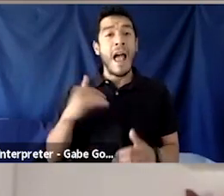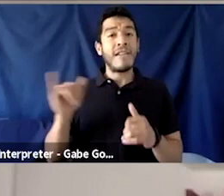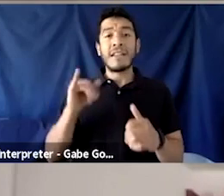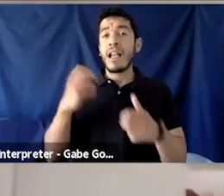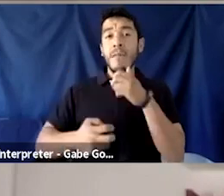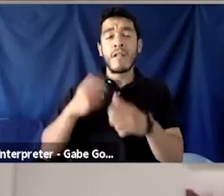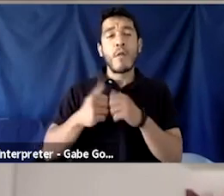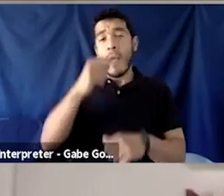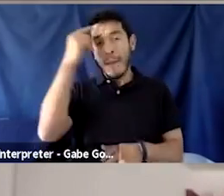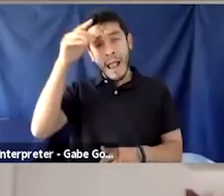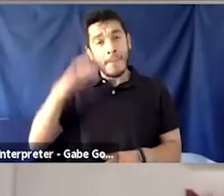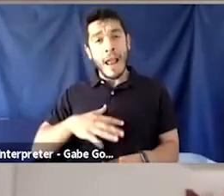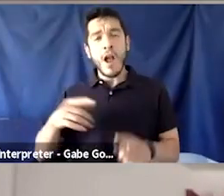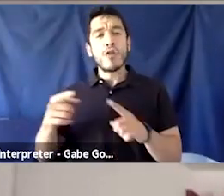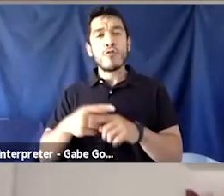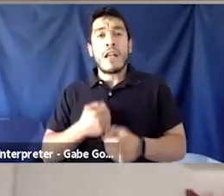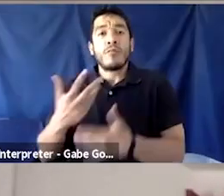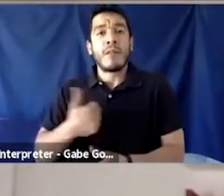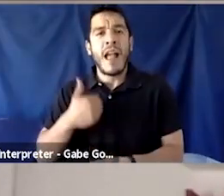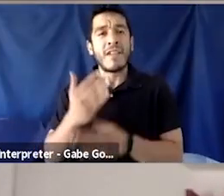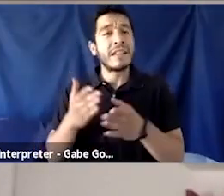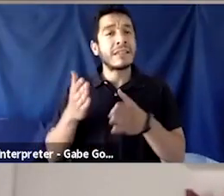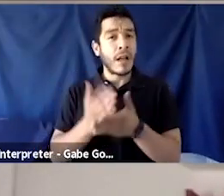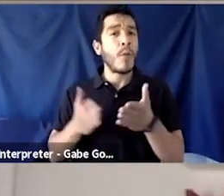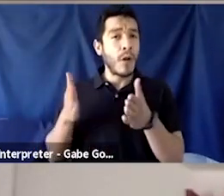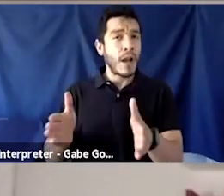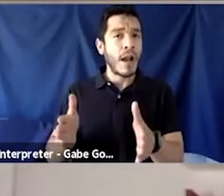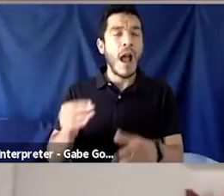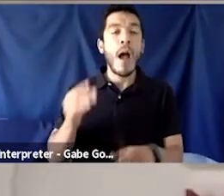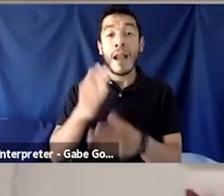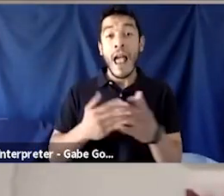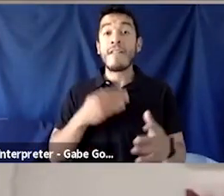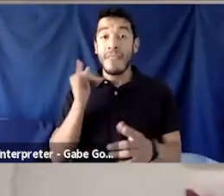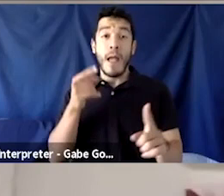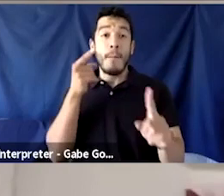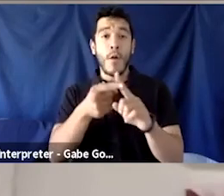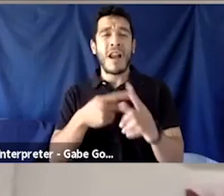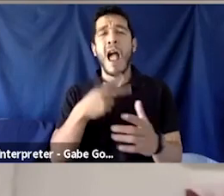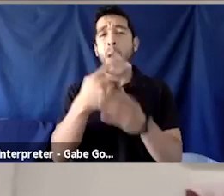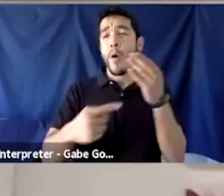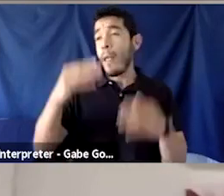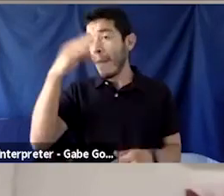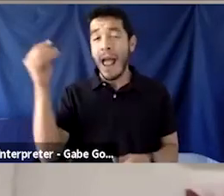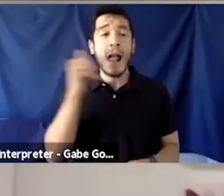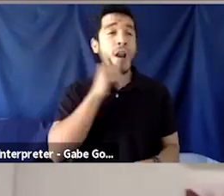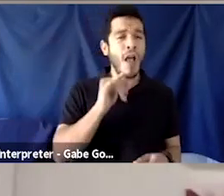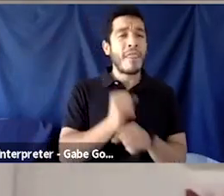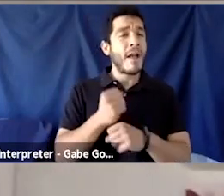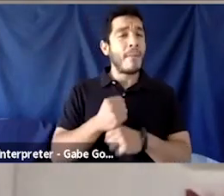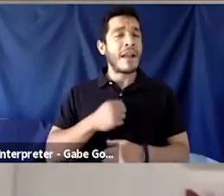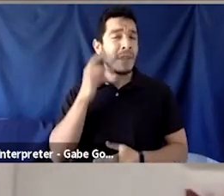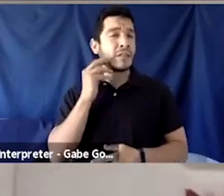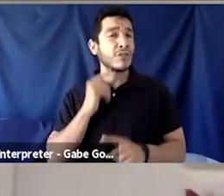express myself in certain spaces. But there is that kind of point in which I'm both Black and a girl that makes my experience different. So when we